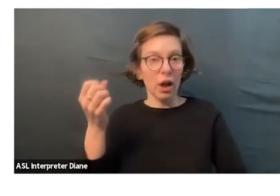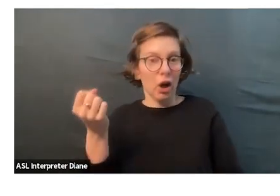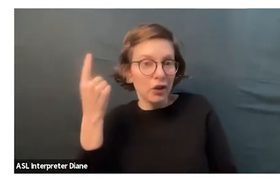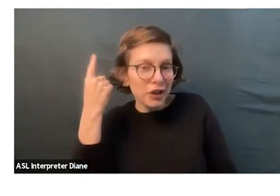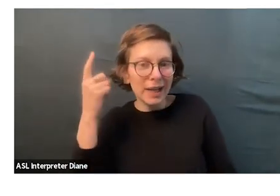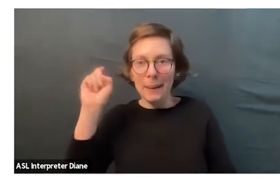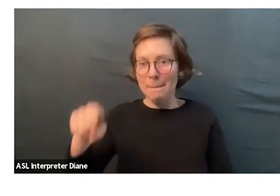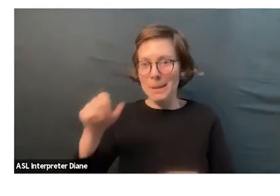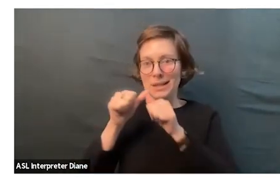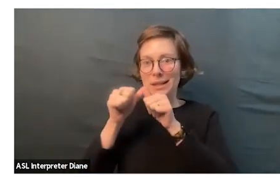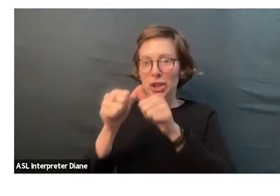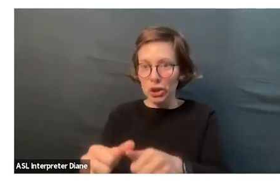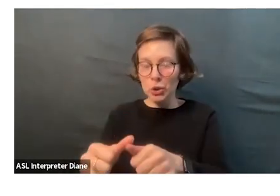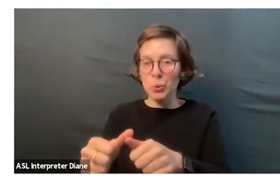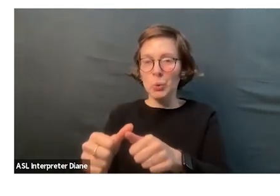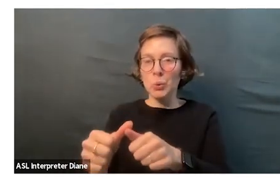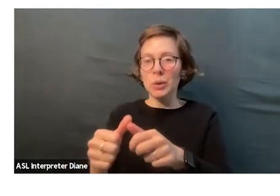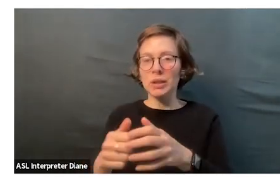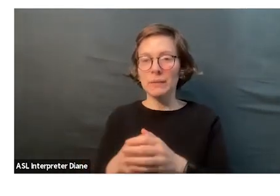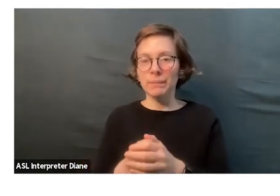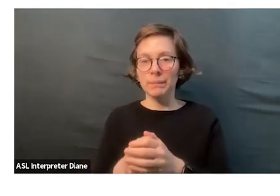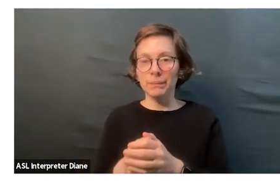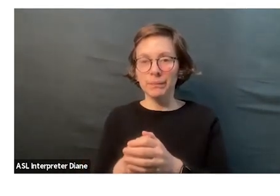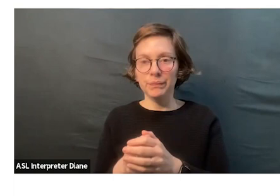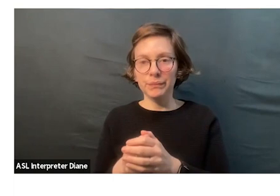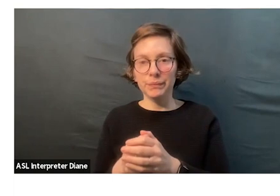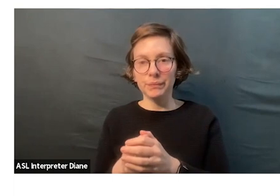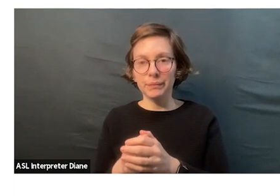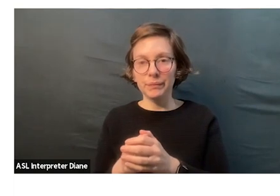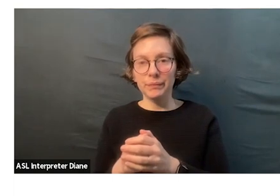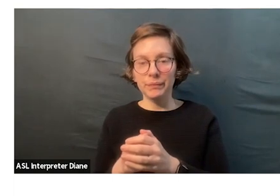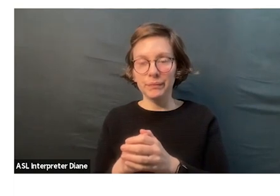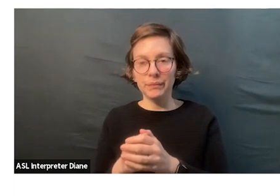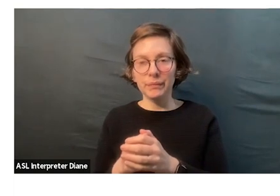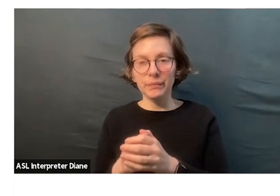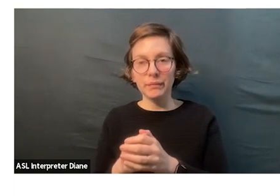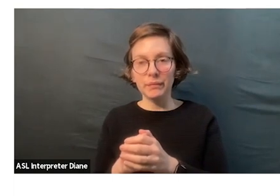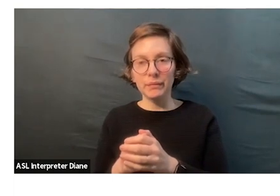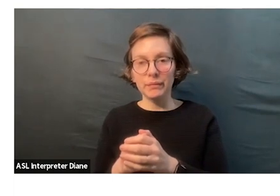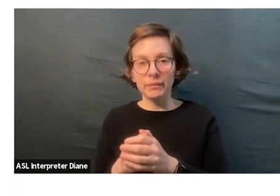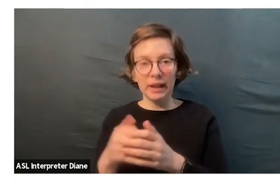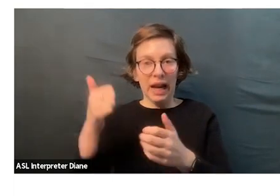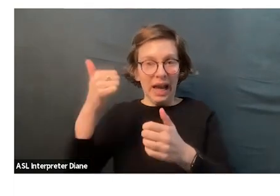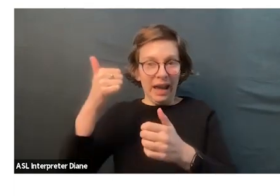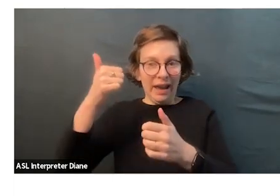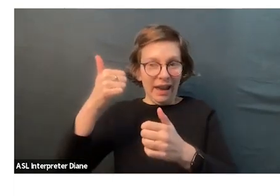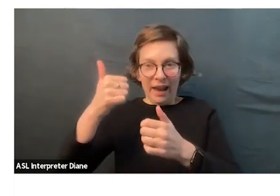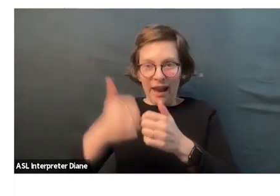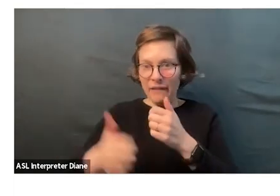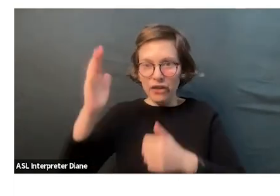And yeah, I will just encourage everybody. It's all about the process. It's all about us as a